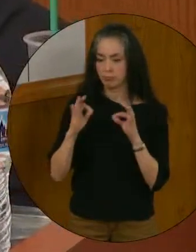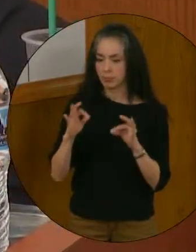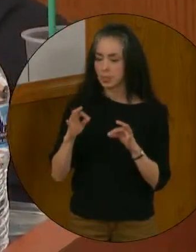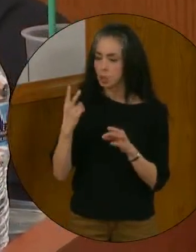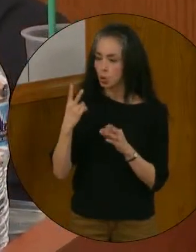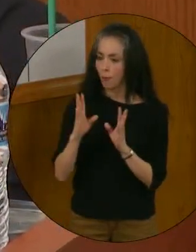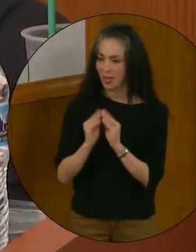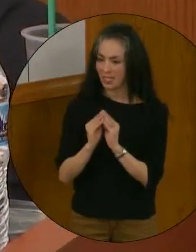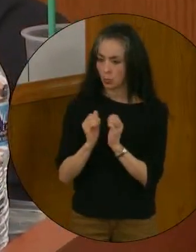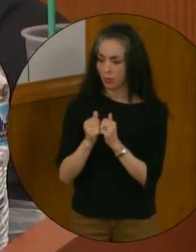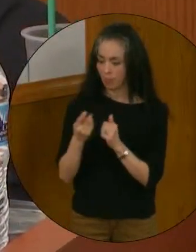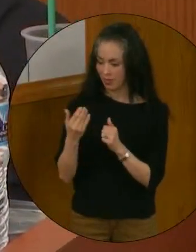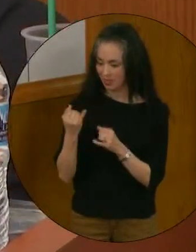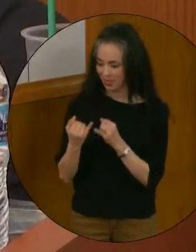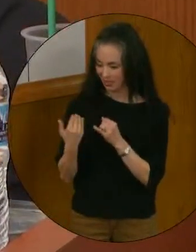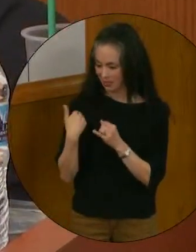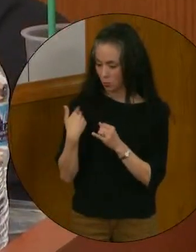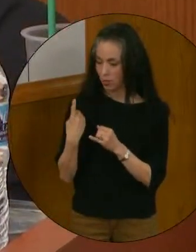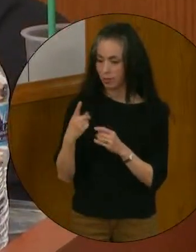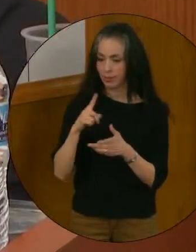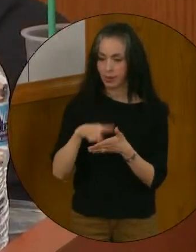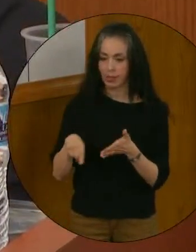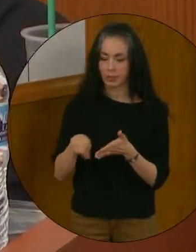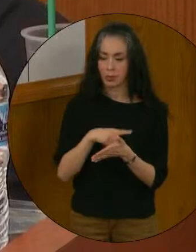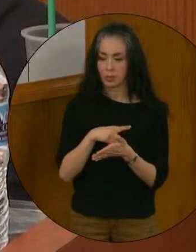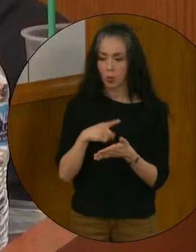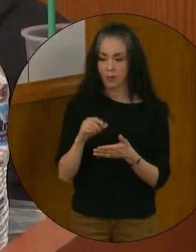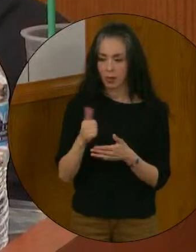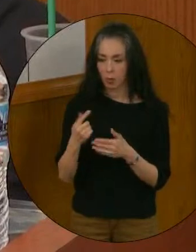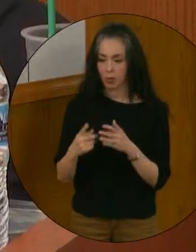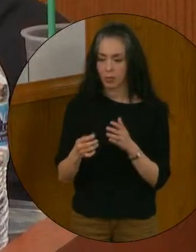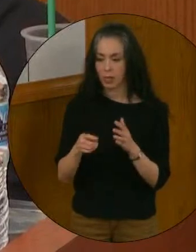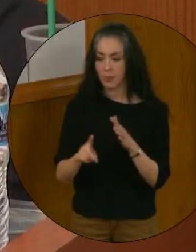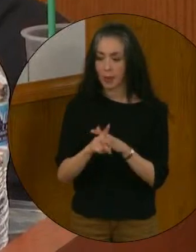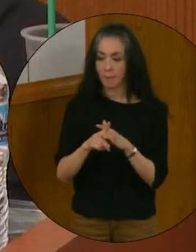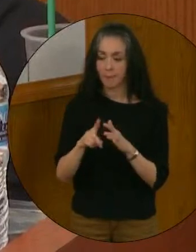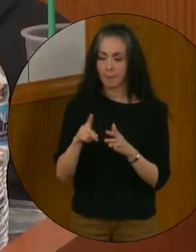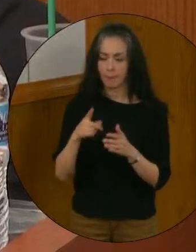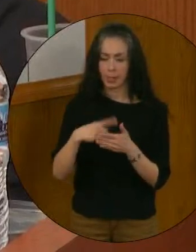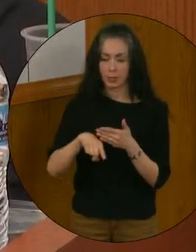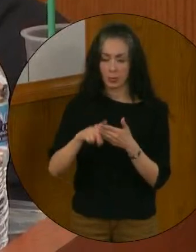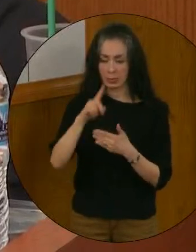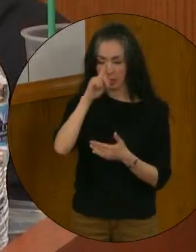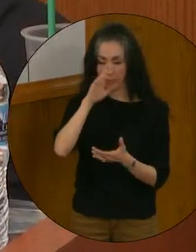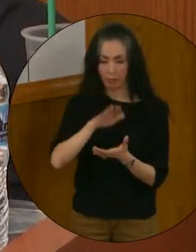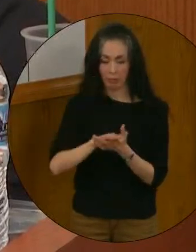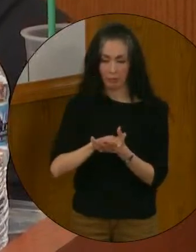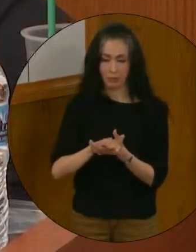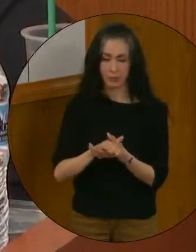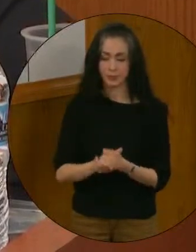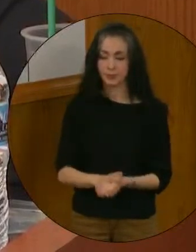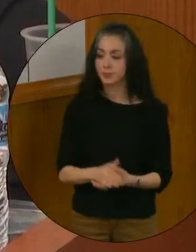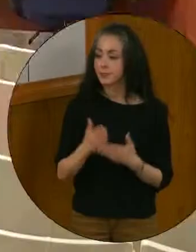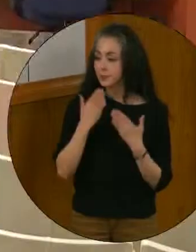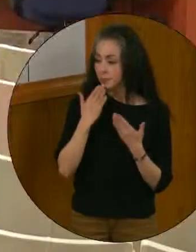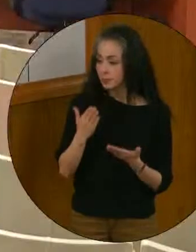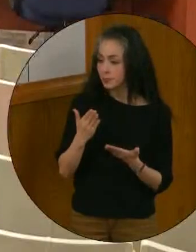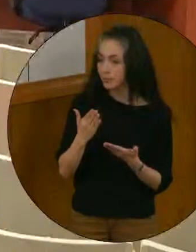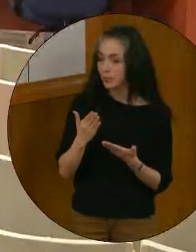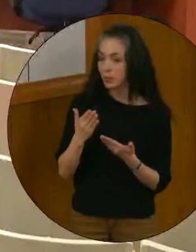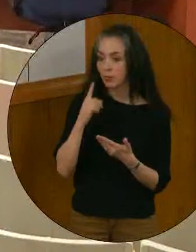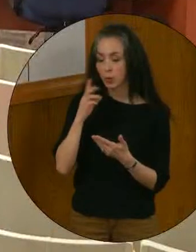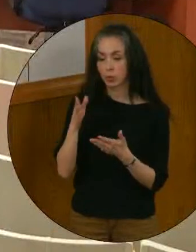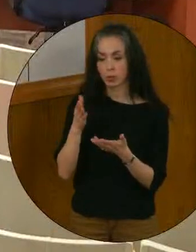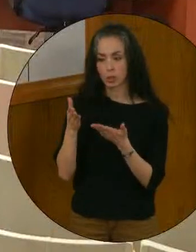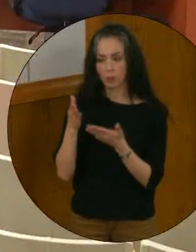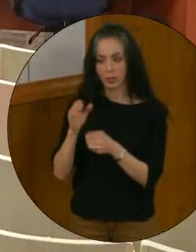them. The last one was canceled, and so I have another one coming up next week, I believe, so. Thank you. Thank you in advance for your service